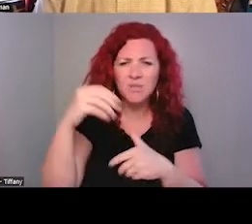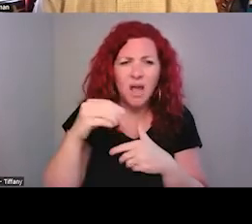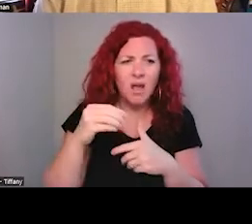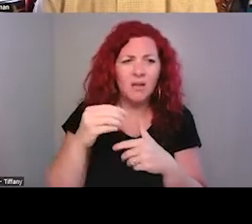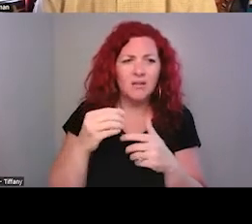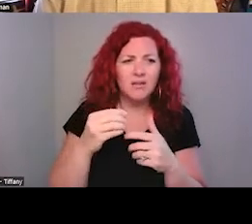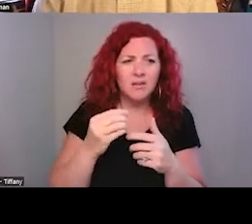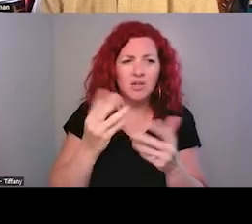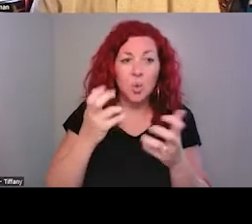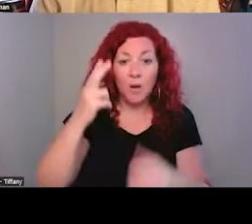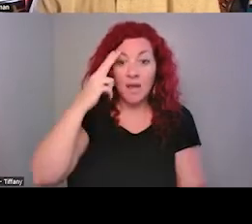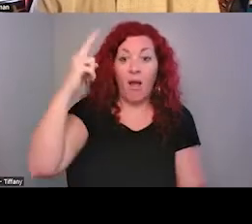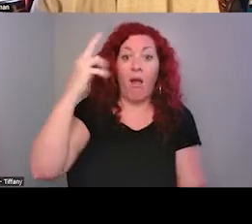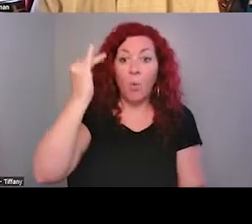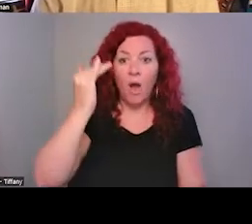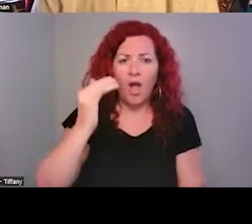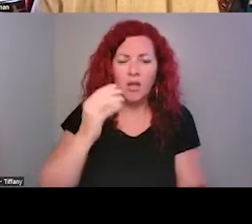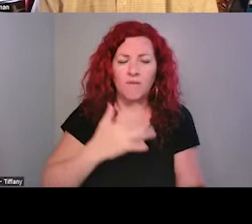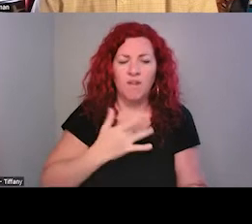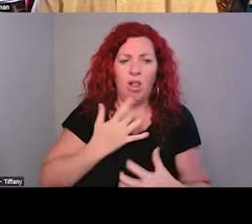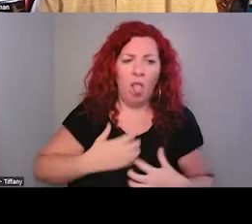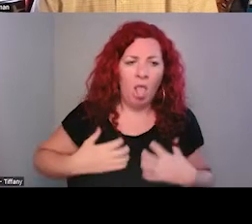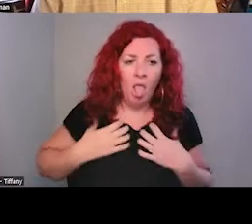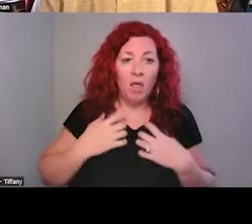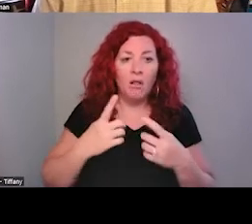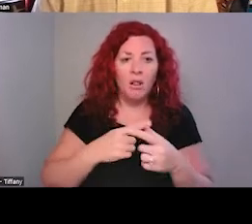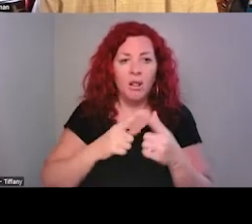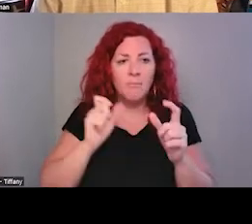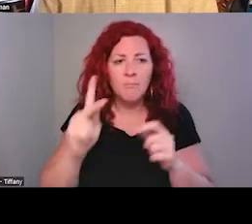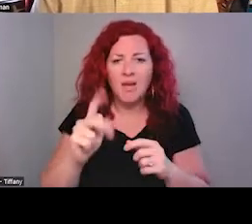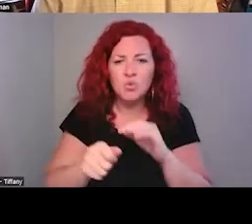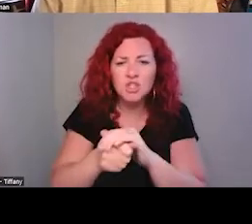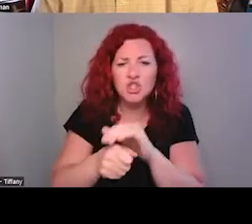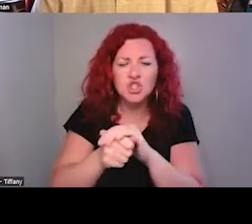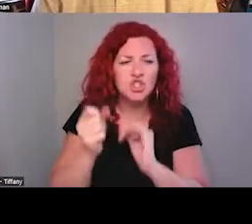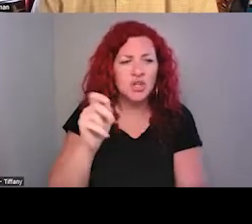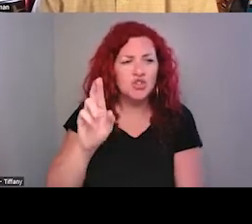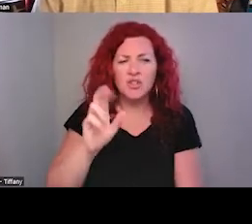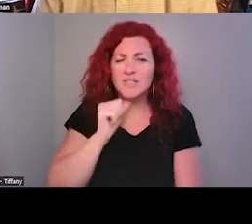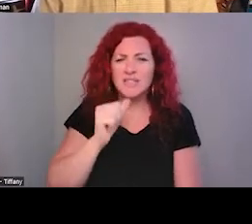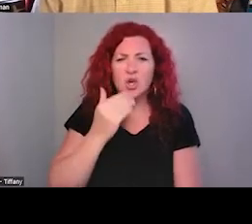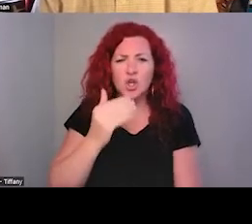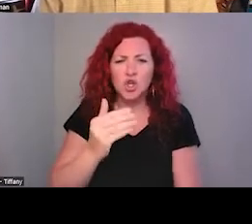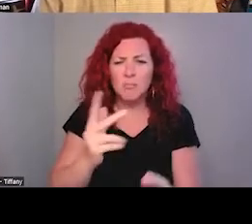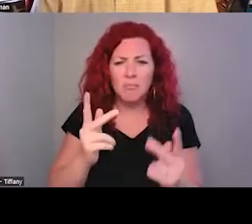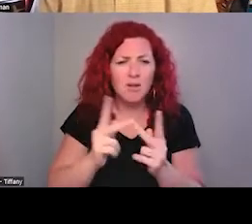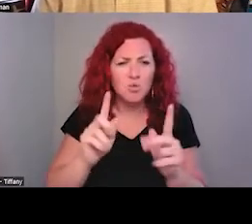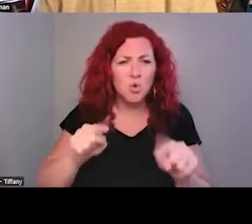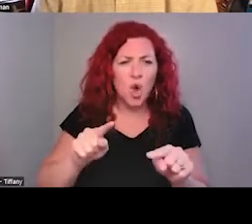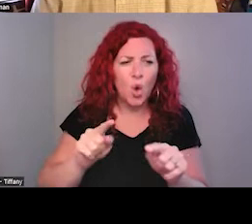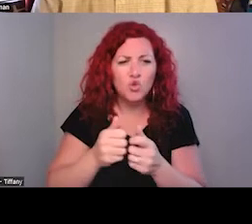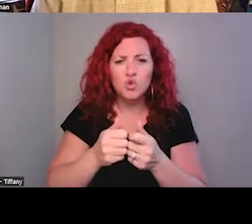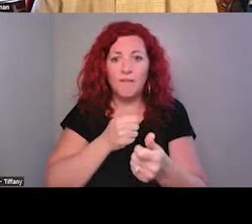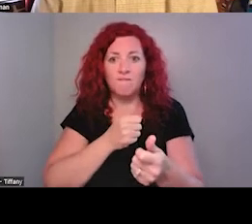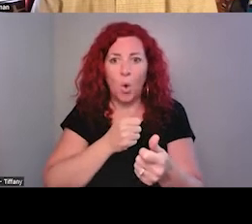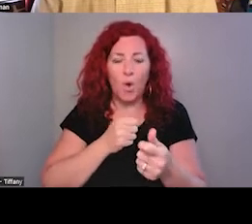it's miserable. And then you're going back to the shelter. It's not like, it's like not really somewhere to go. It's just somewhere to be out of the elements. Being in